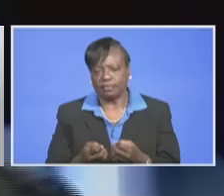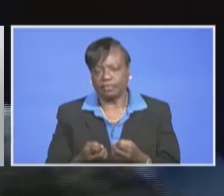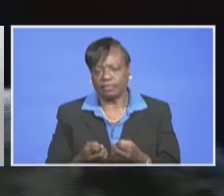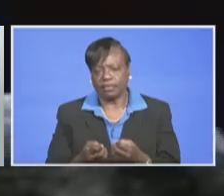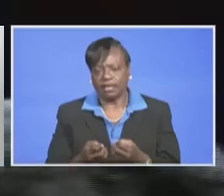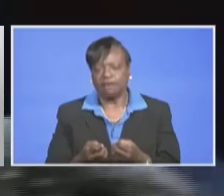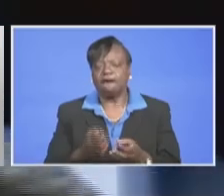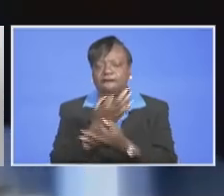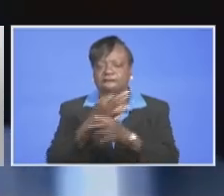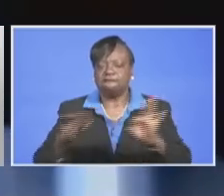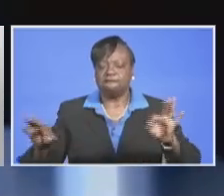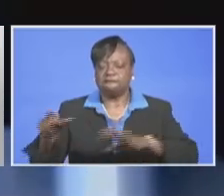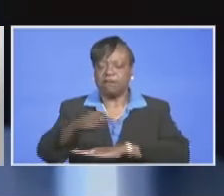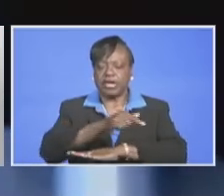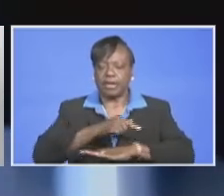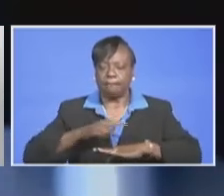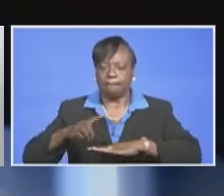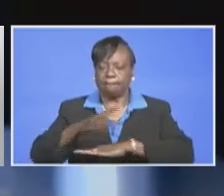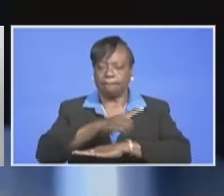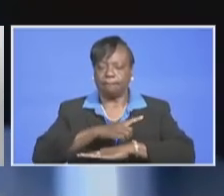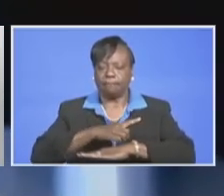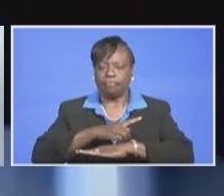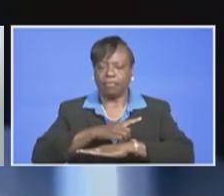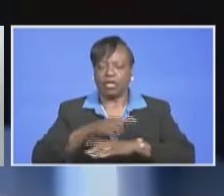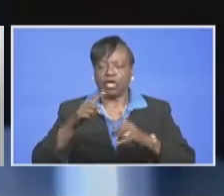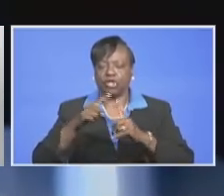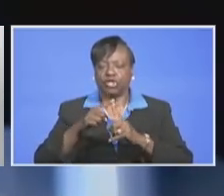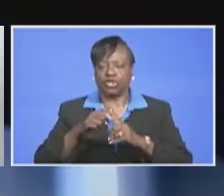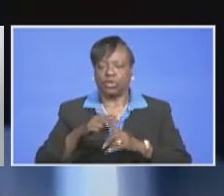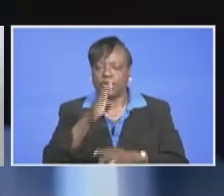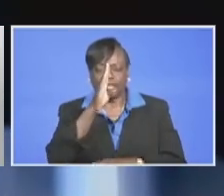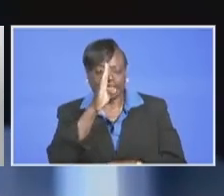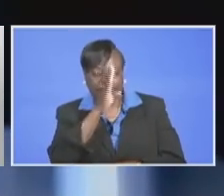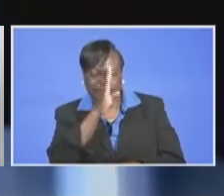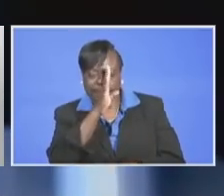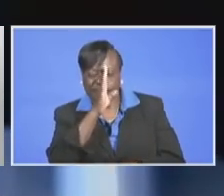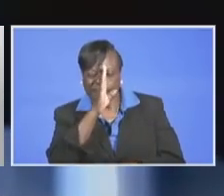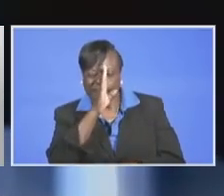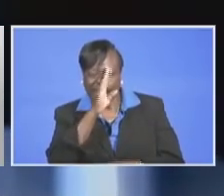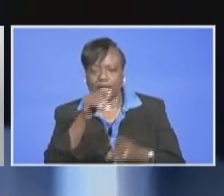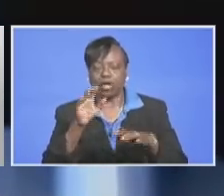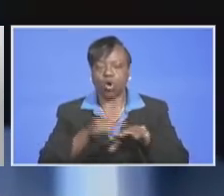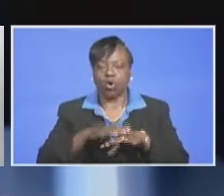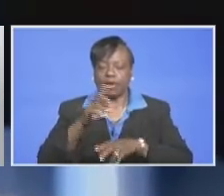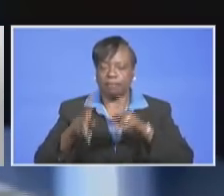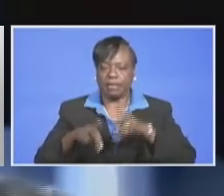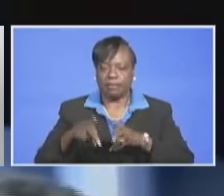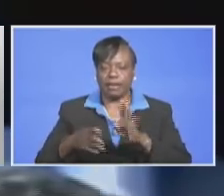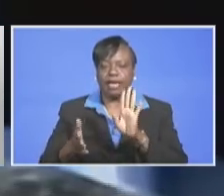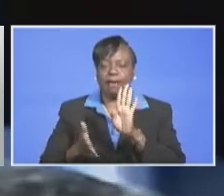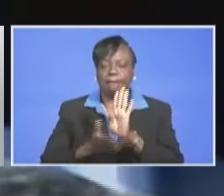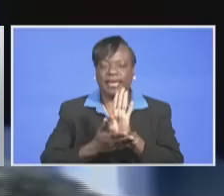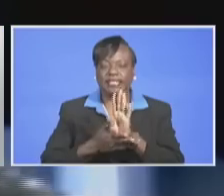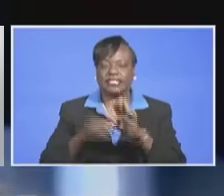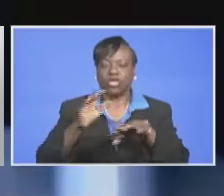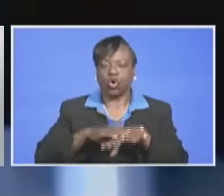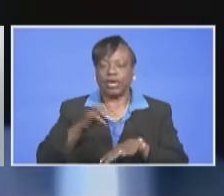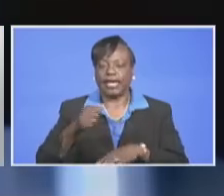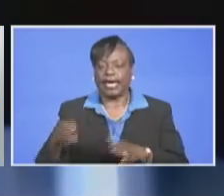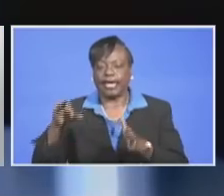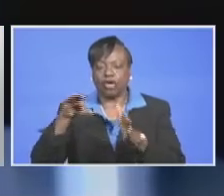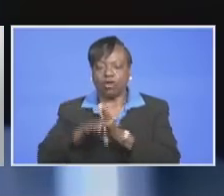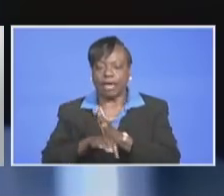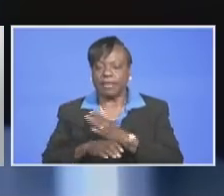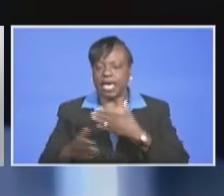absolute freedom to spy on people based on the allegation of any crime,